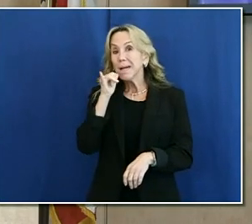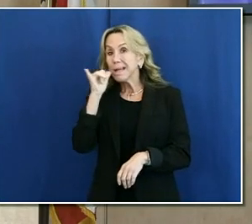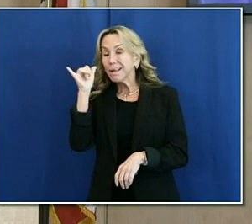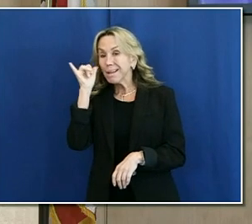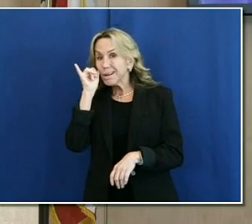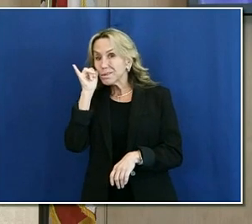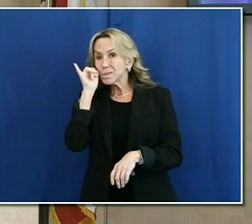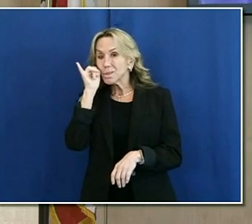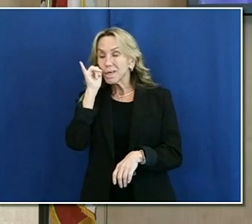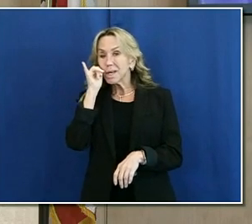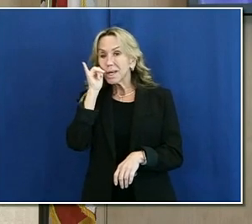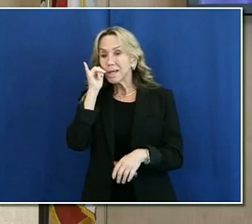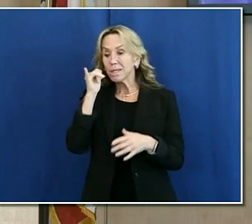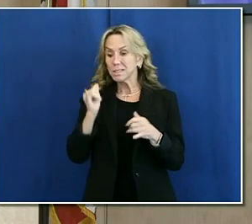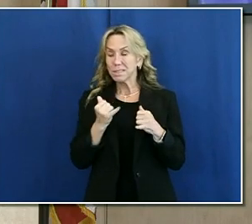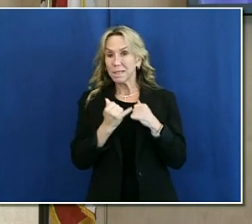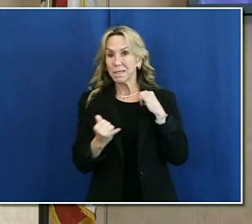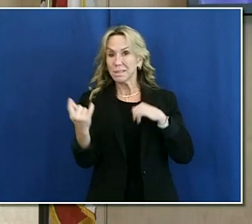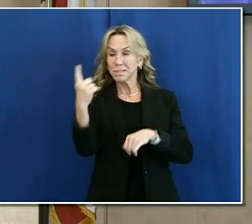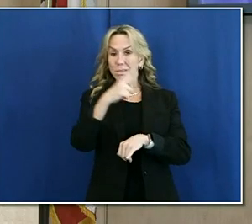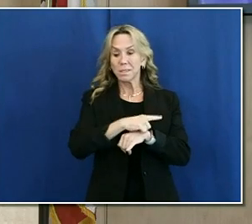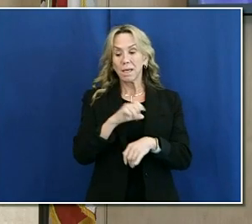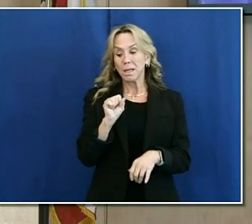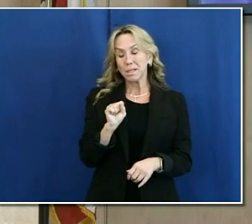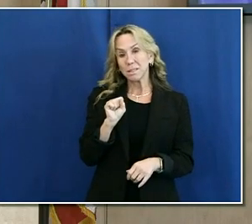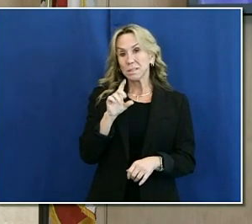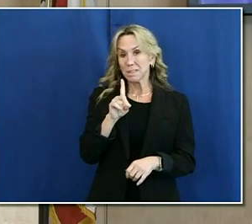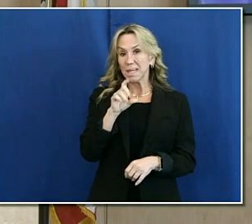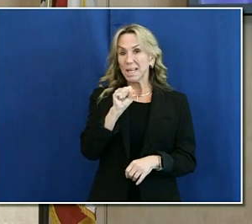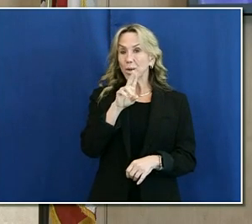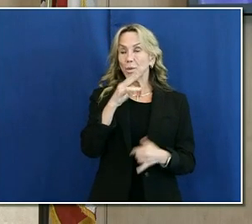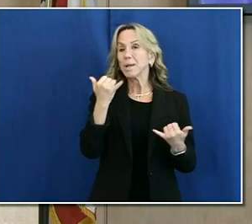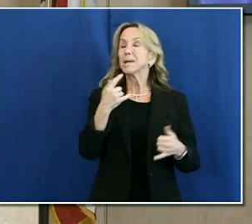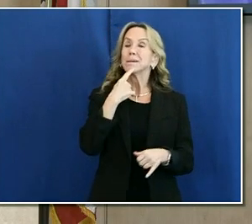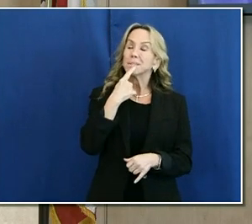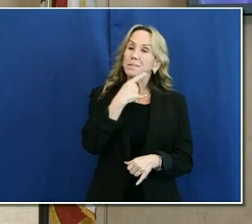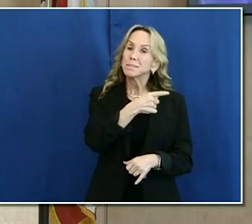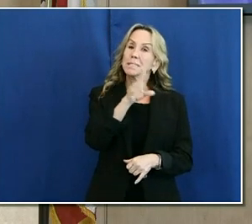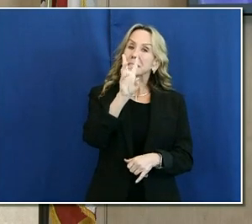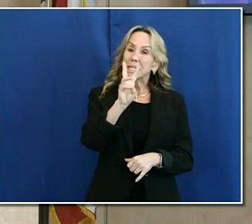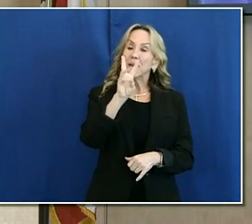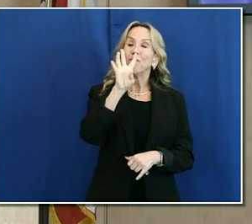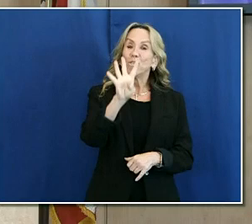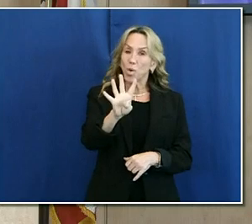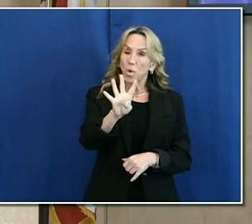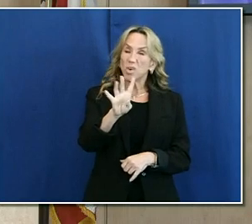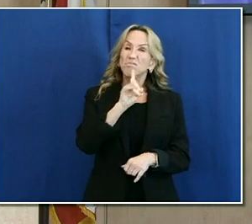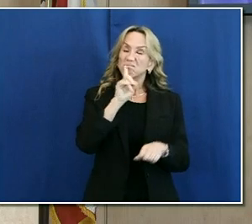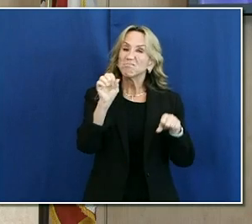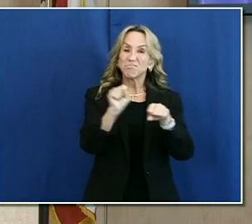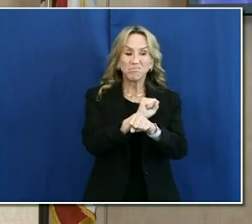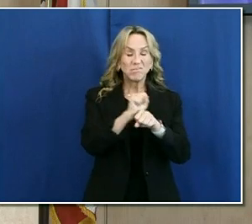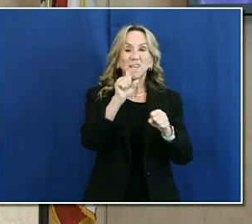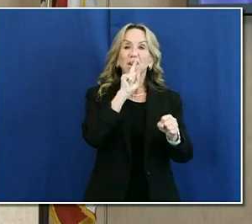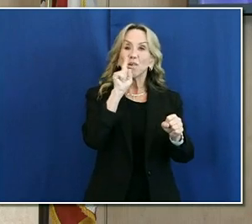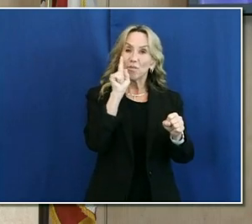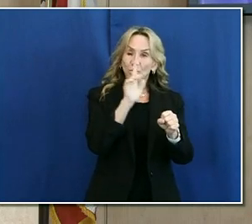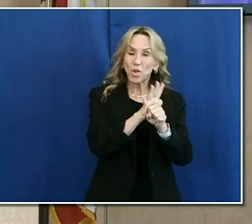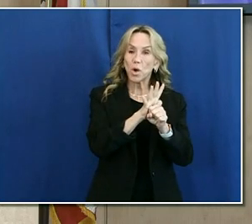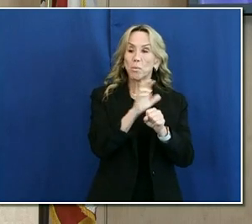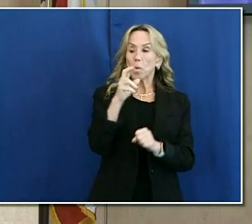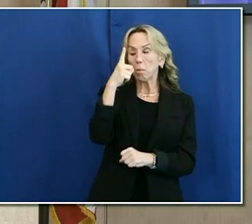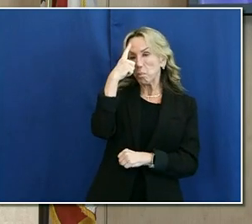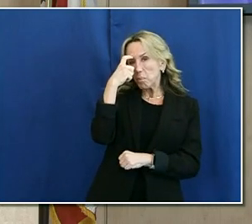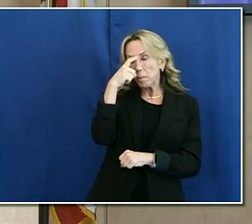have collectively, the county and San Diego State have identified 64 confirmed and probable cases